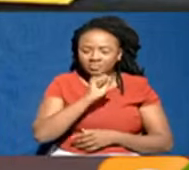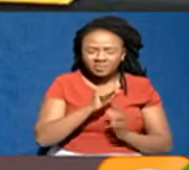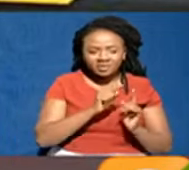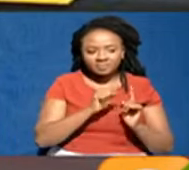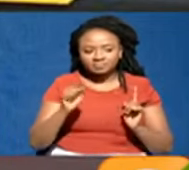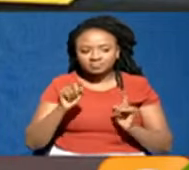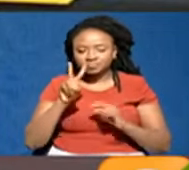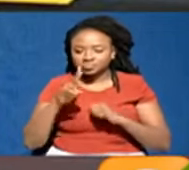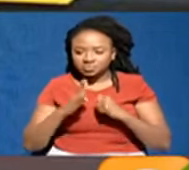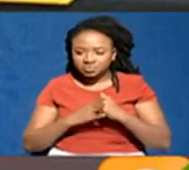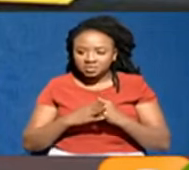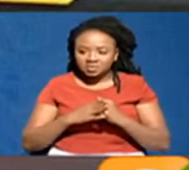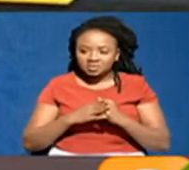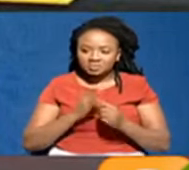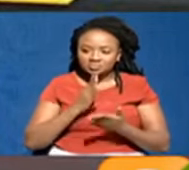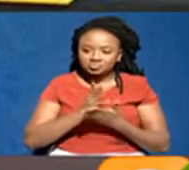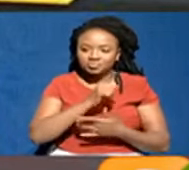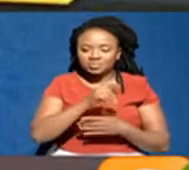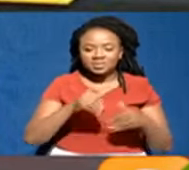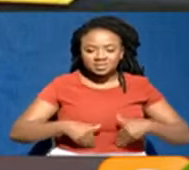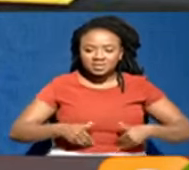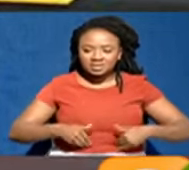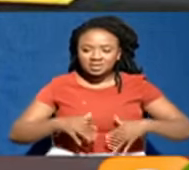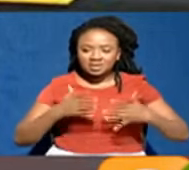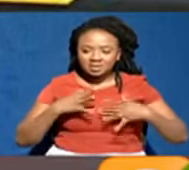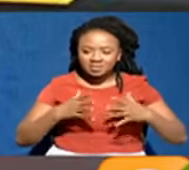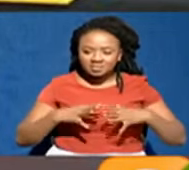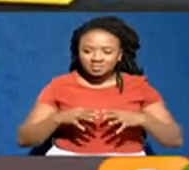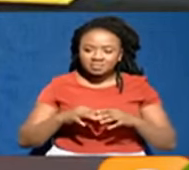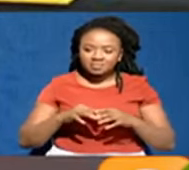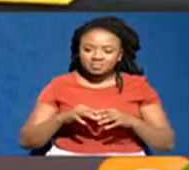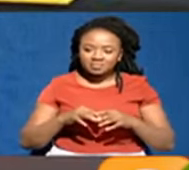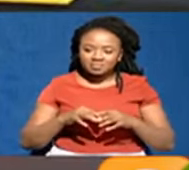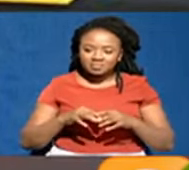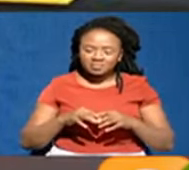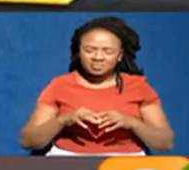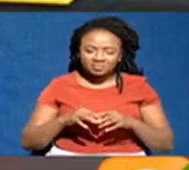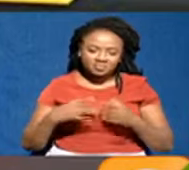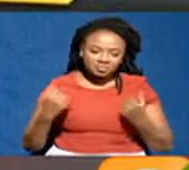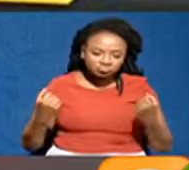So this is the demographic of young people. They are mostly the people that we are losing into road